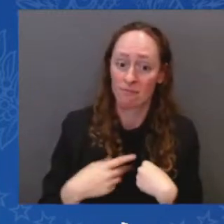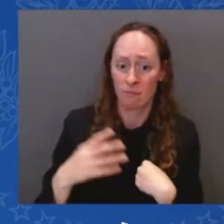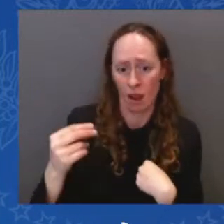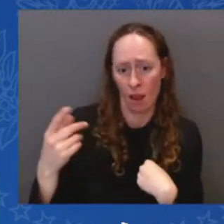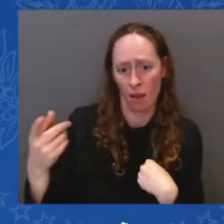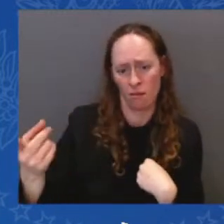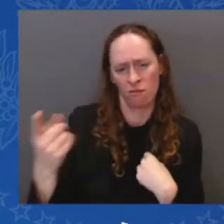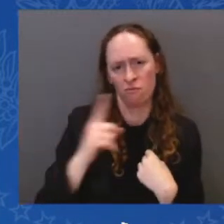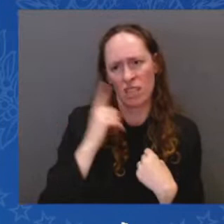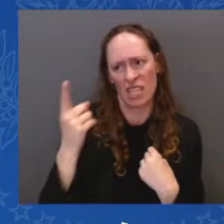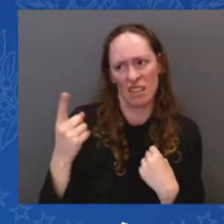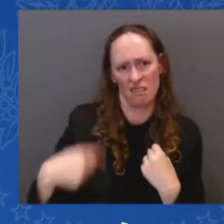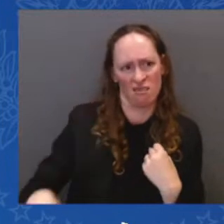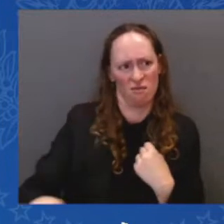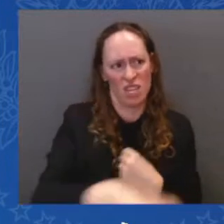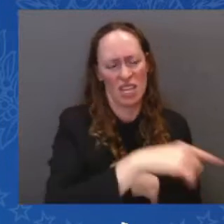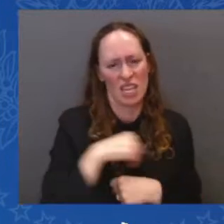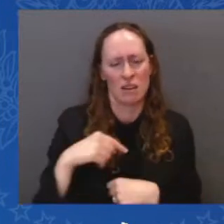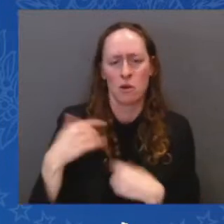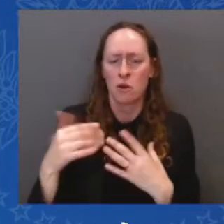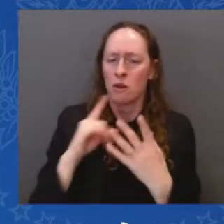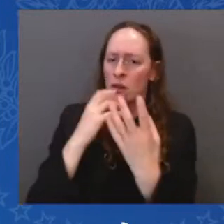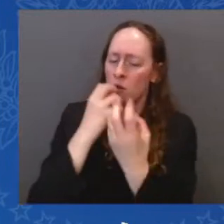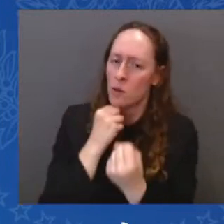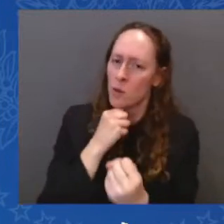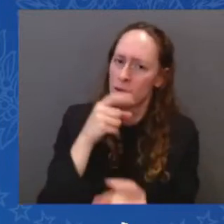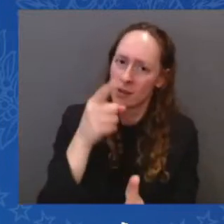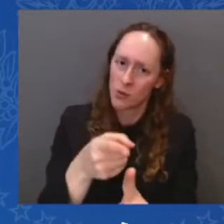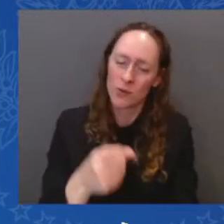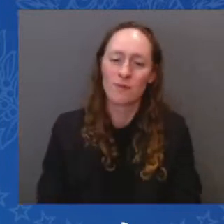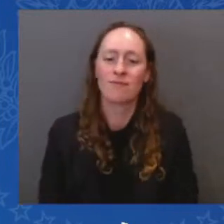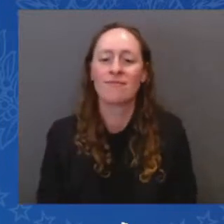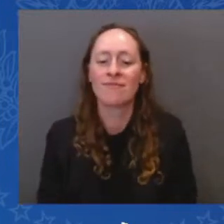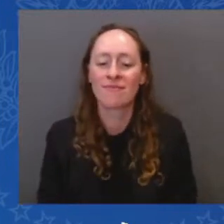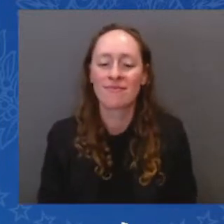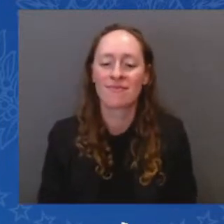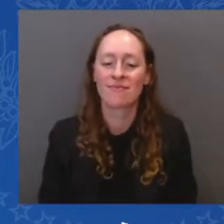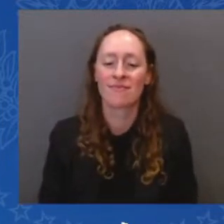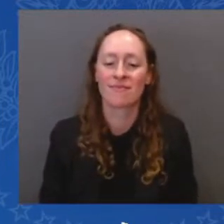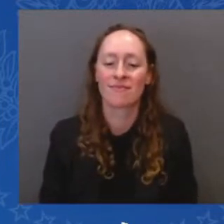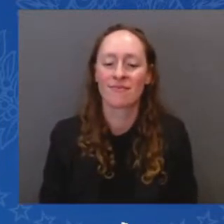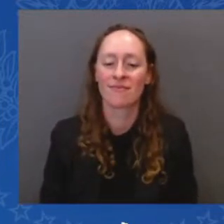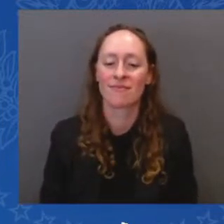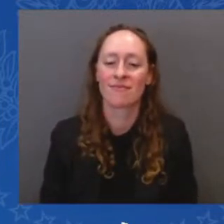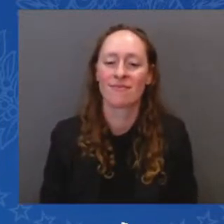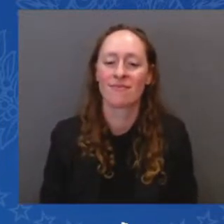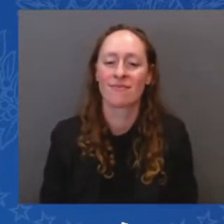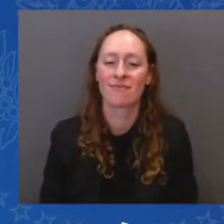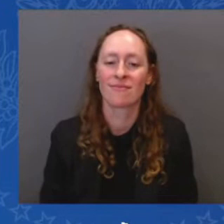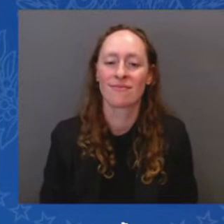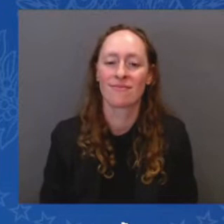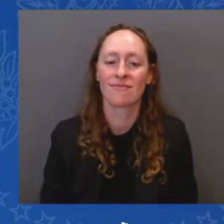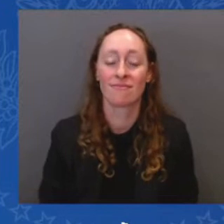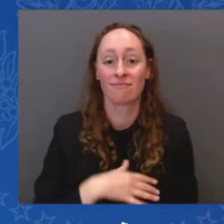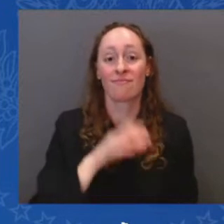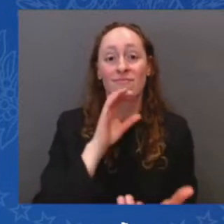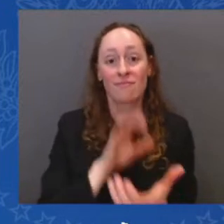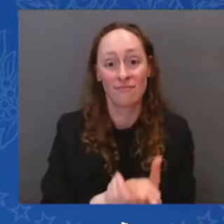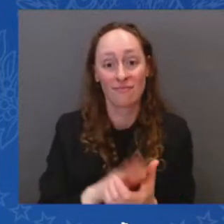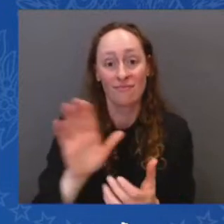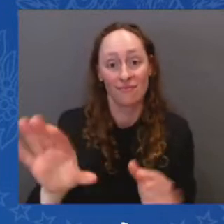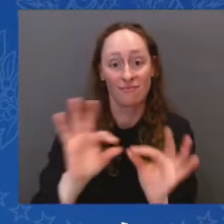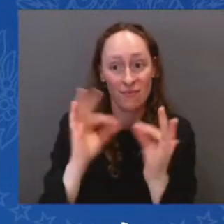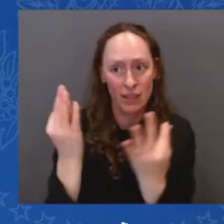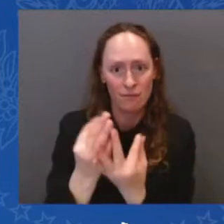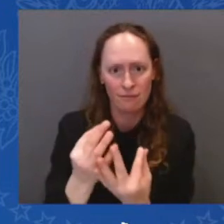Finally, I've been blessed by Shireen's parents and brothers who didn't object, as far as I know, when I asked Shireen to marry me. I'm